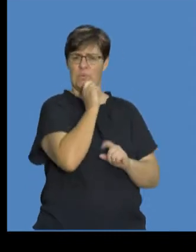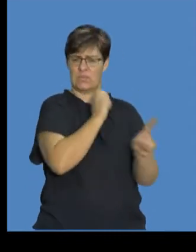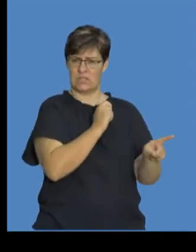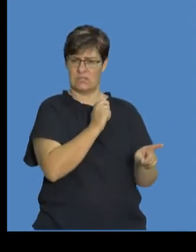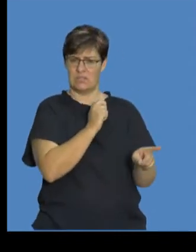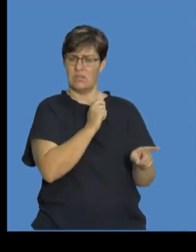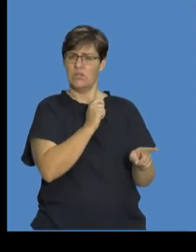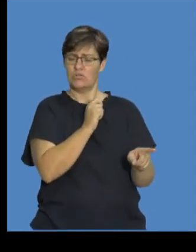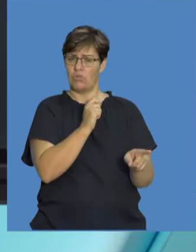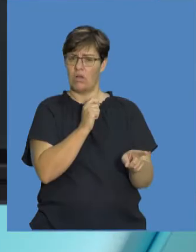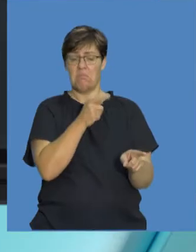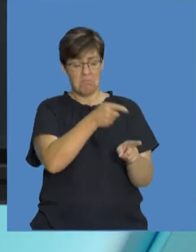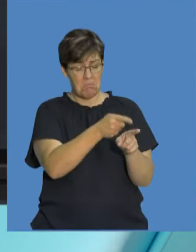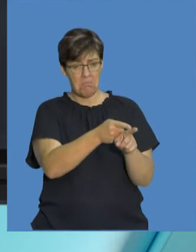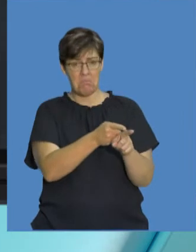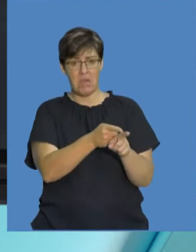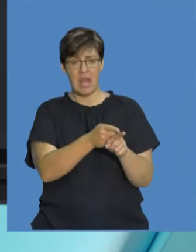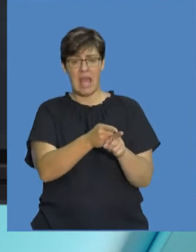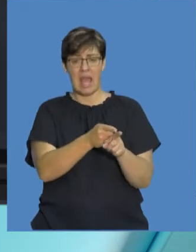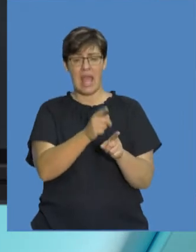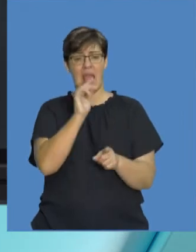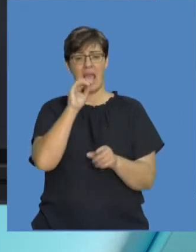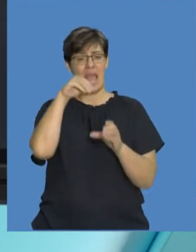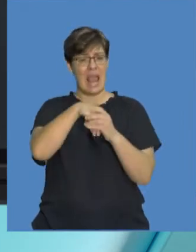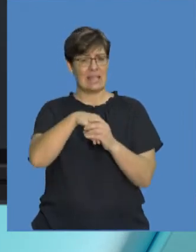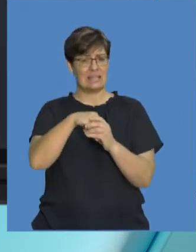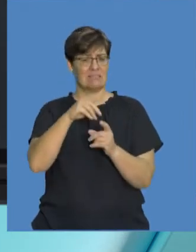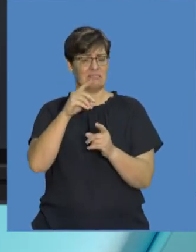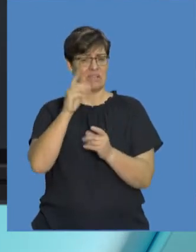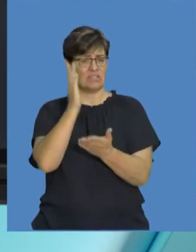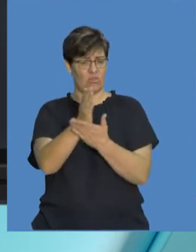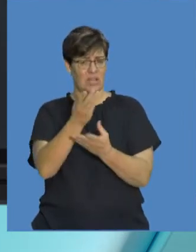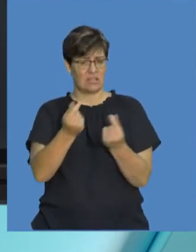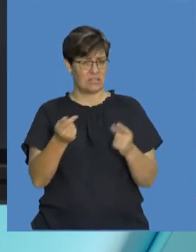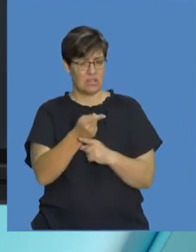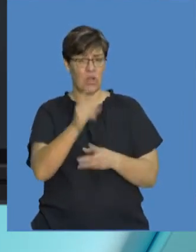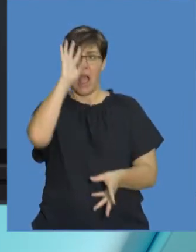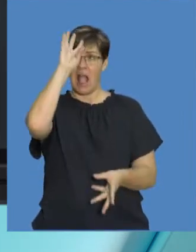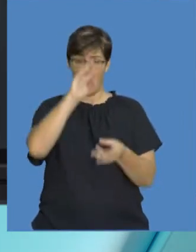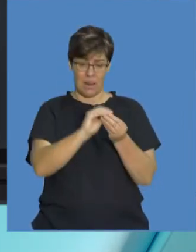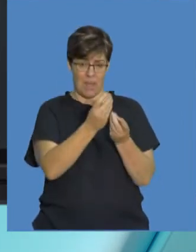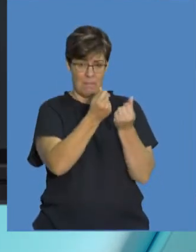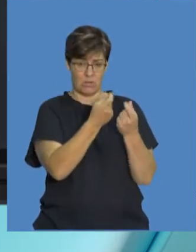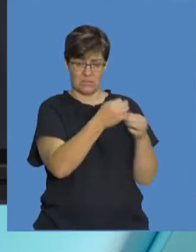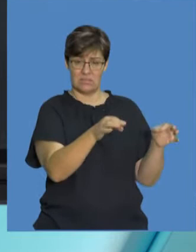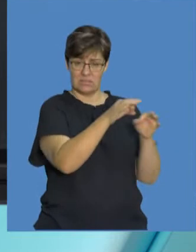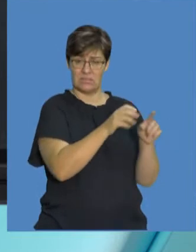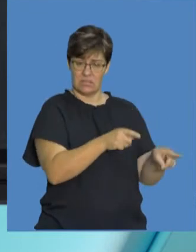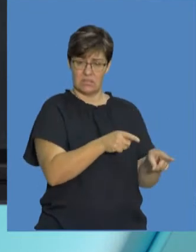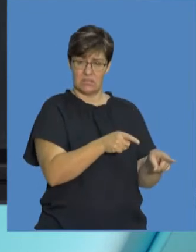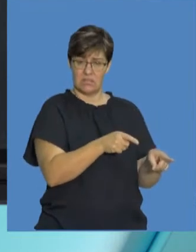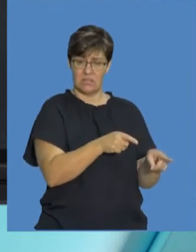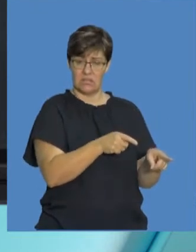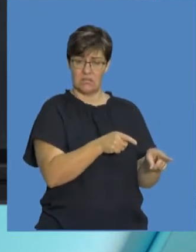factory, that means the indirect materials were only used in the factory, then that entire amount that you